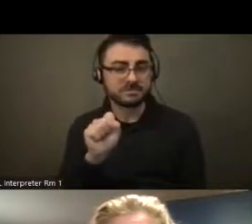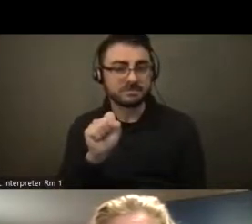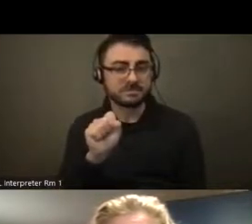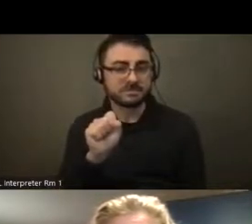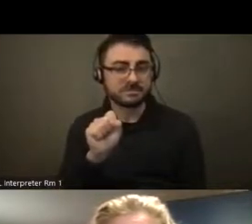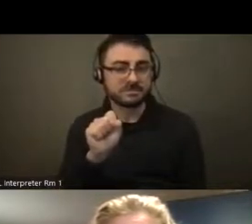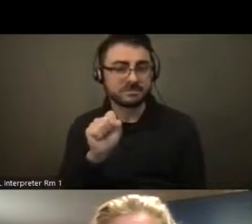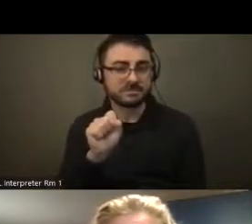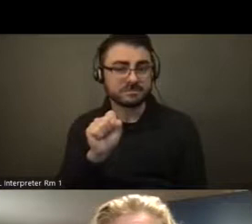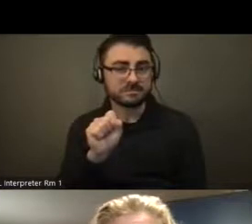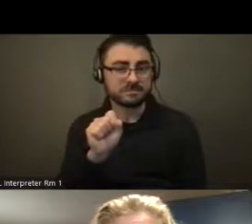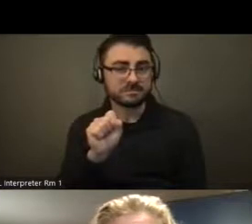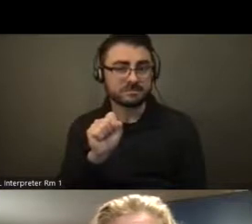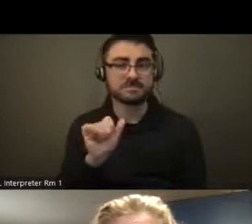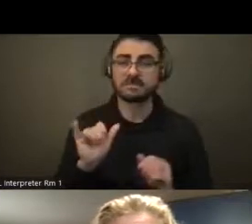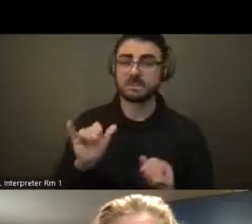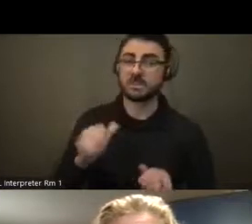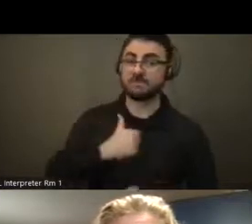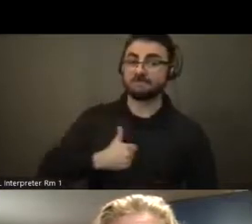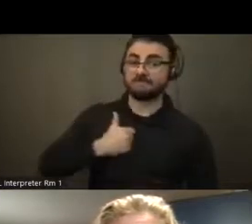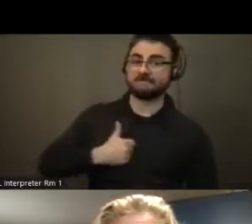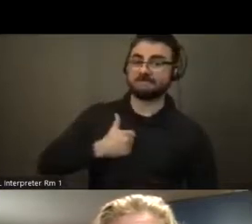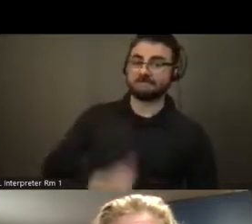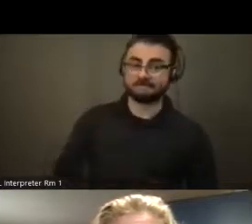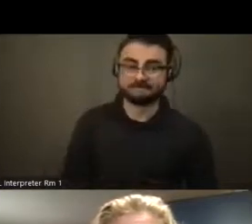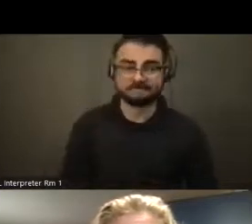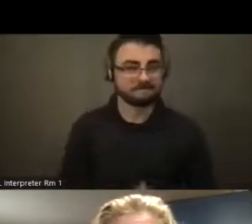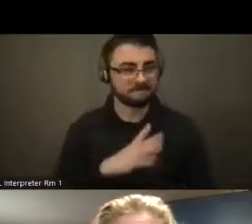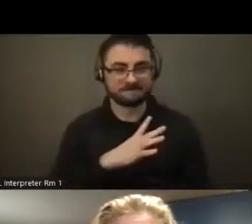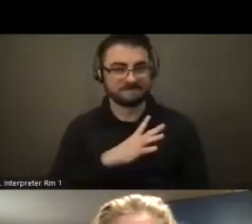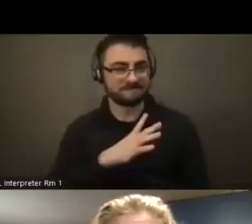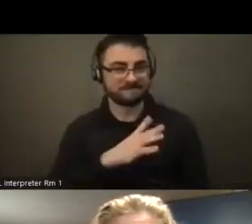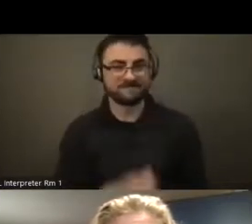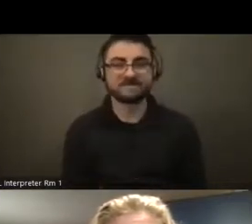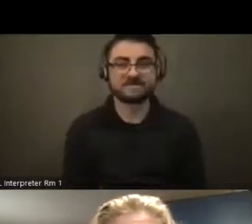Okay. Yeah, sorry. It's okay.